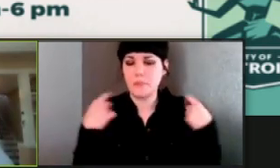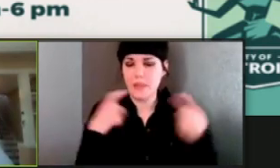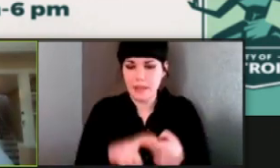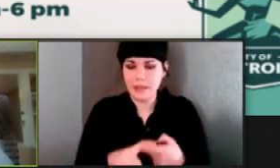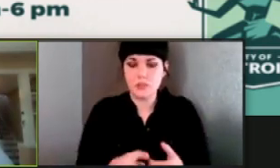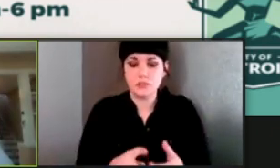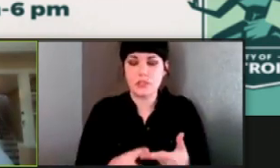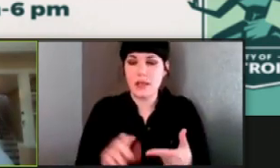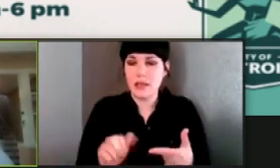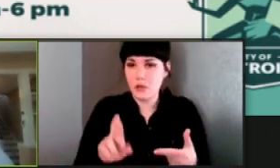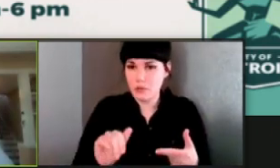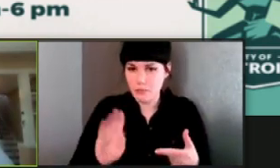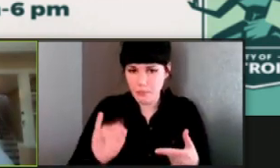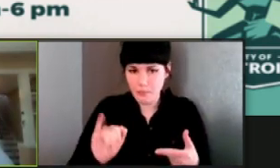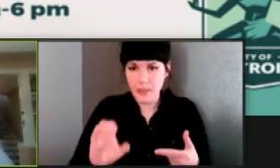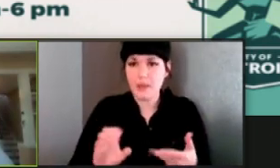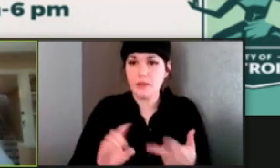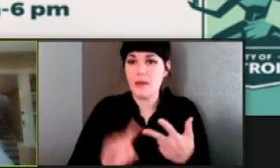The number is